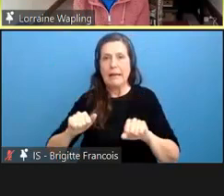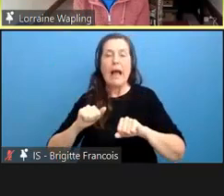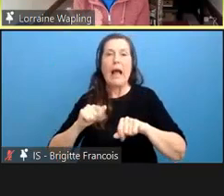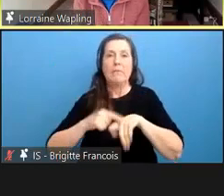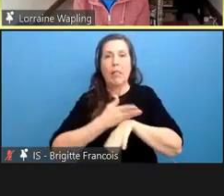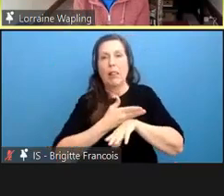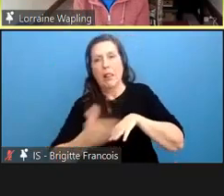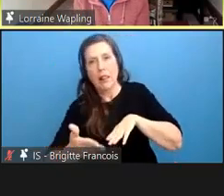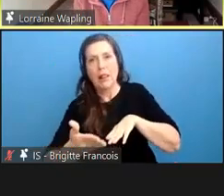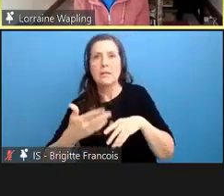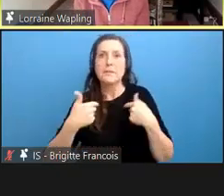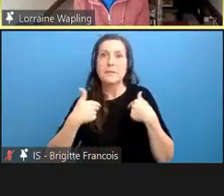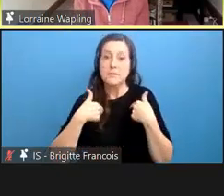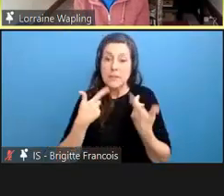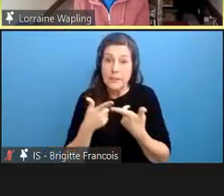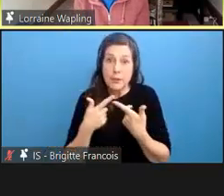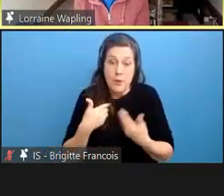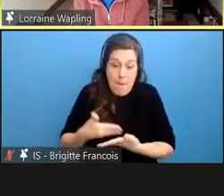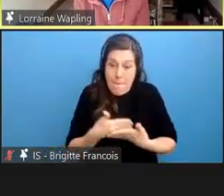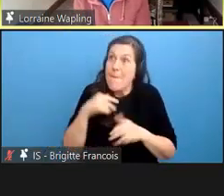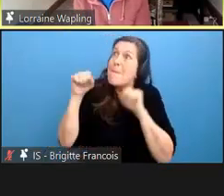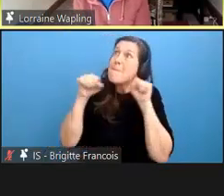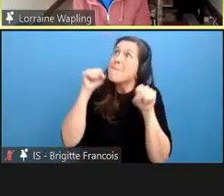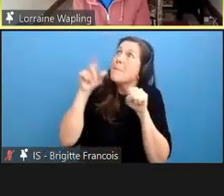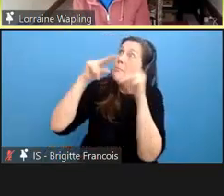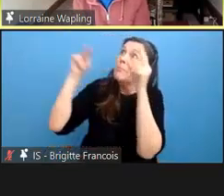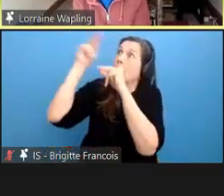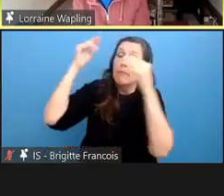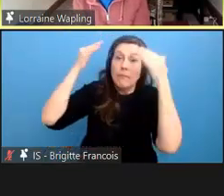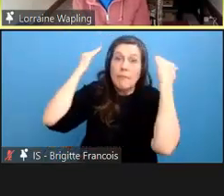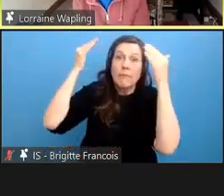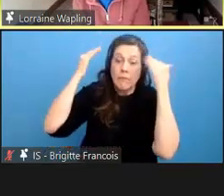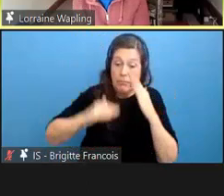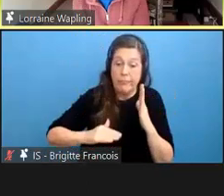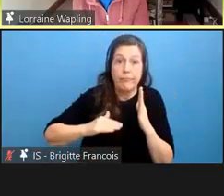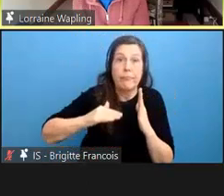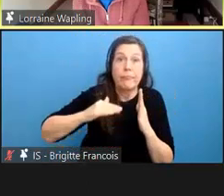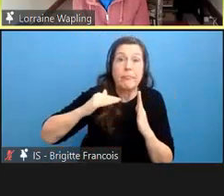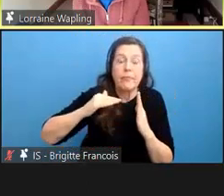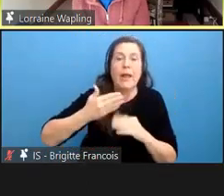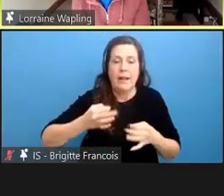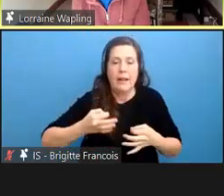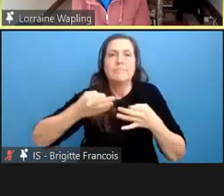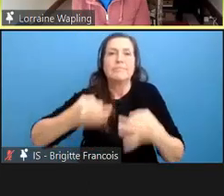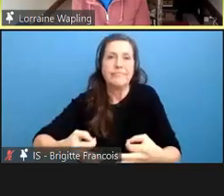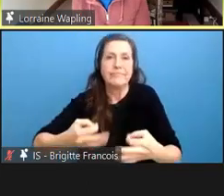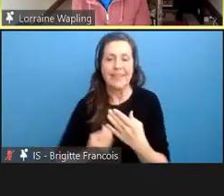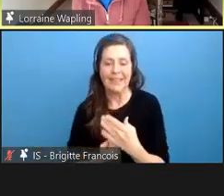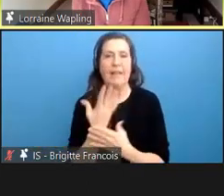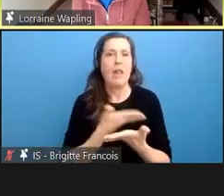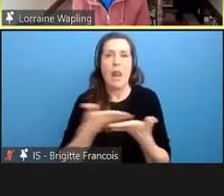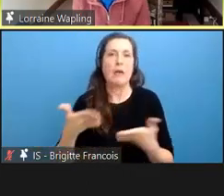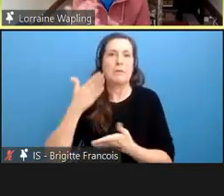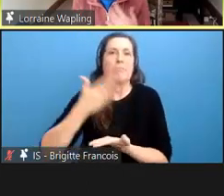the early language development of deaf babies. If we go to the next slide, please. So how